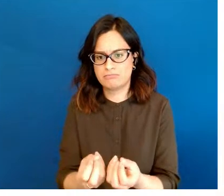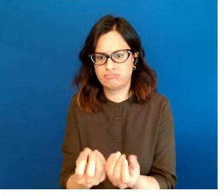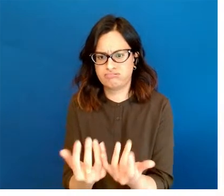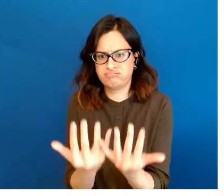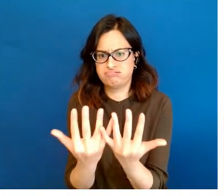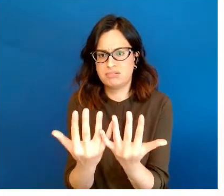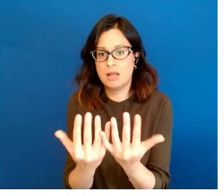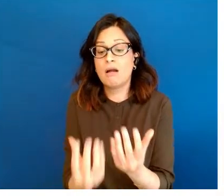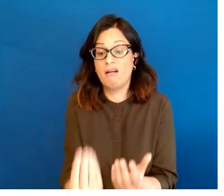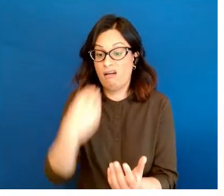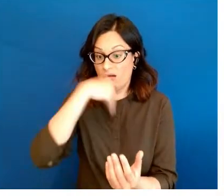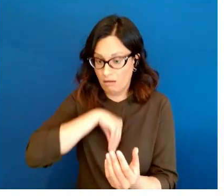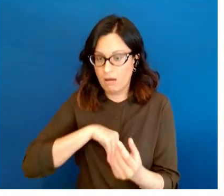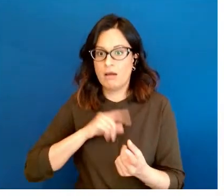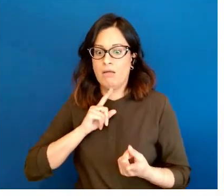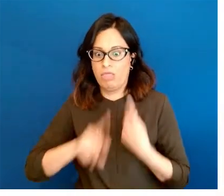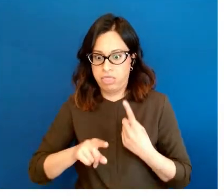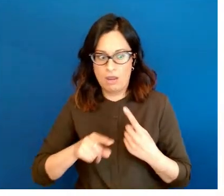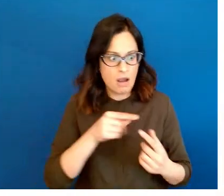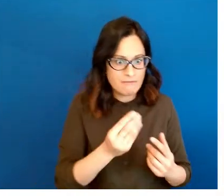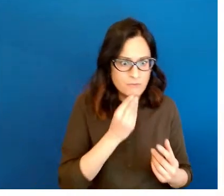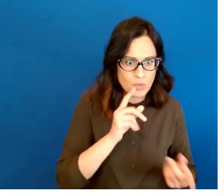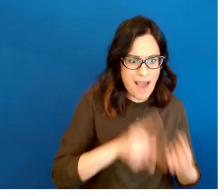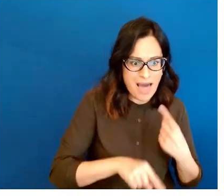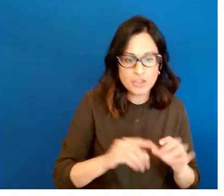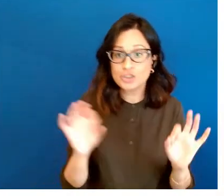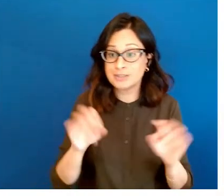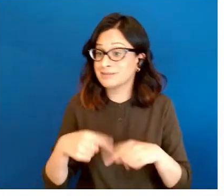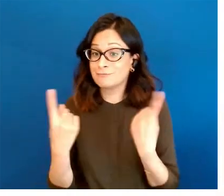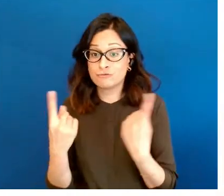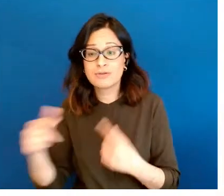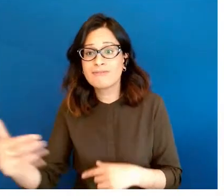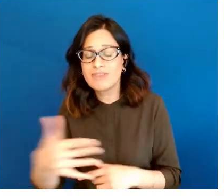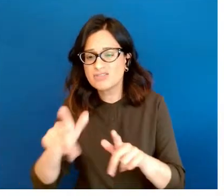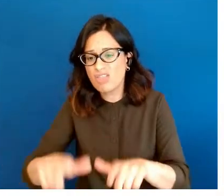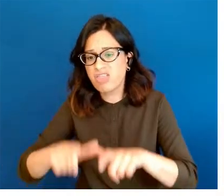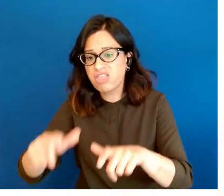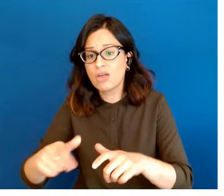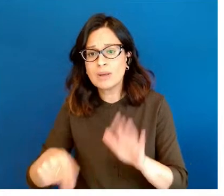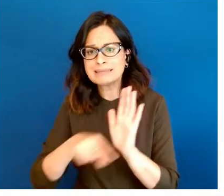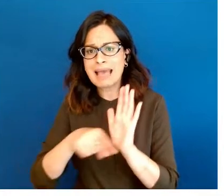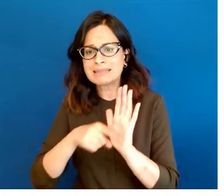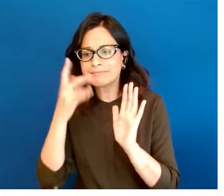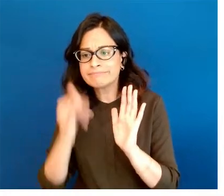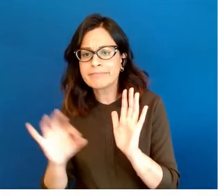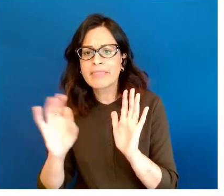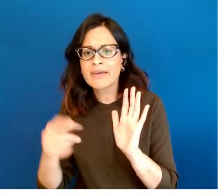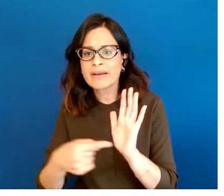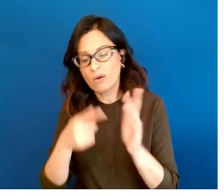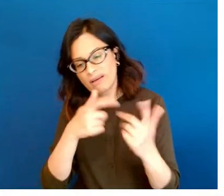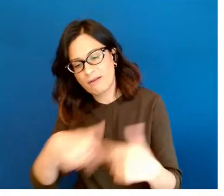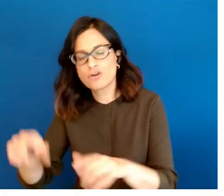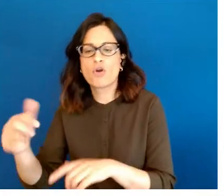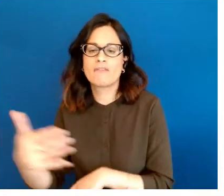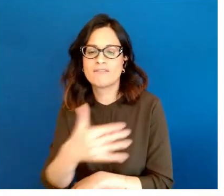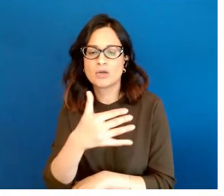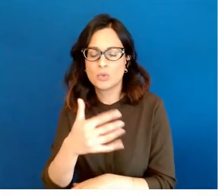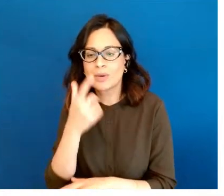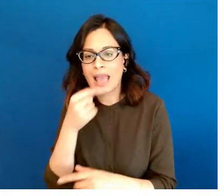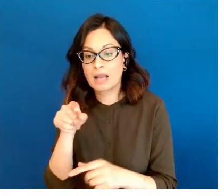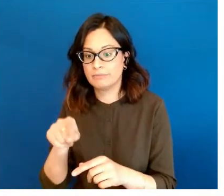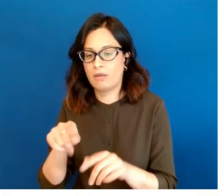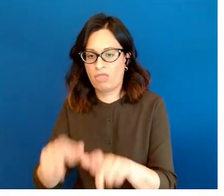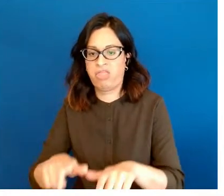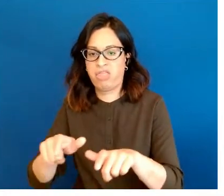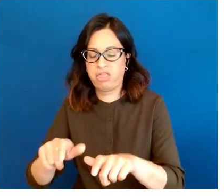which mimics a food allergy. But in those patients, testing would be negative and they can continue to eat the food. And it's